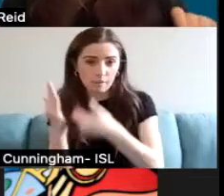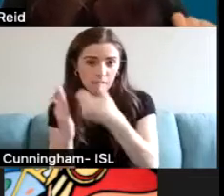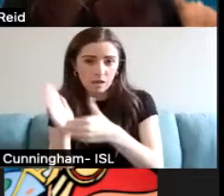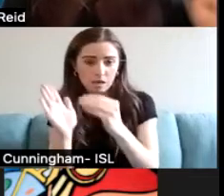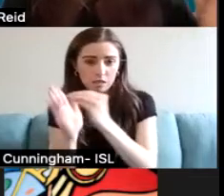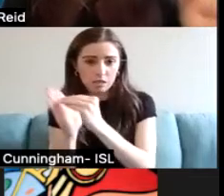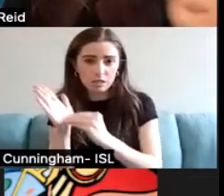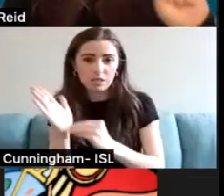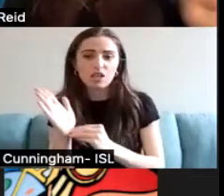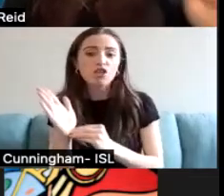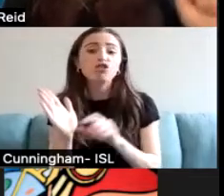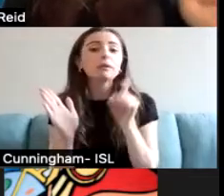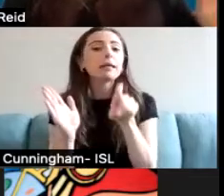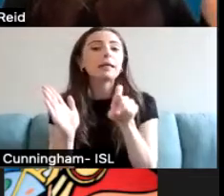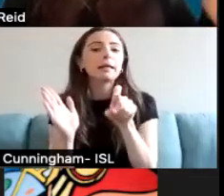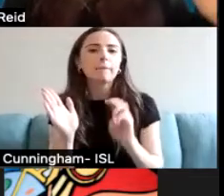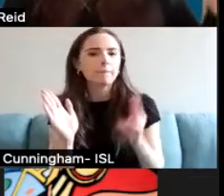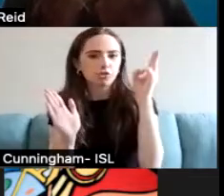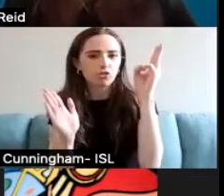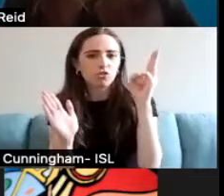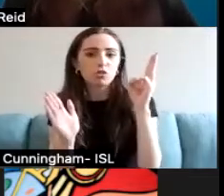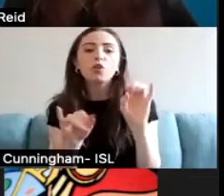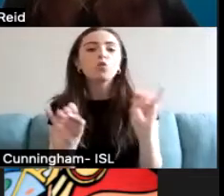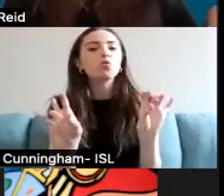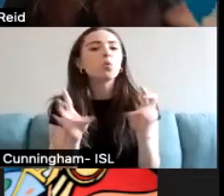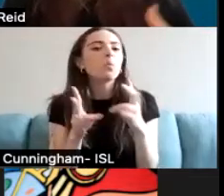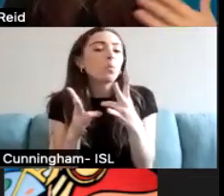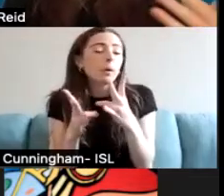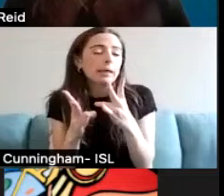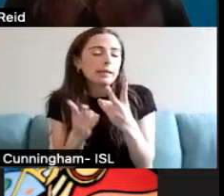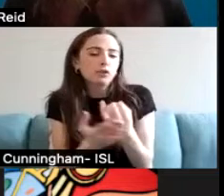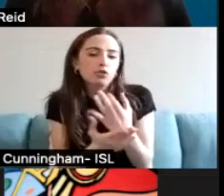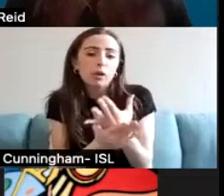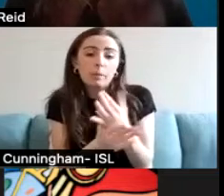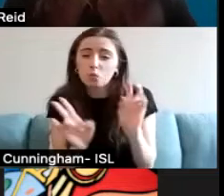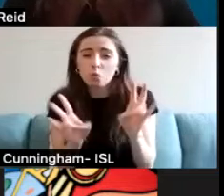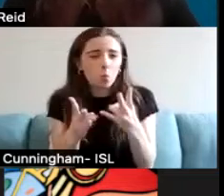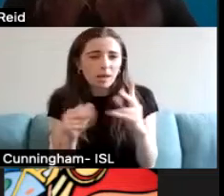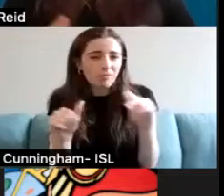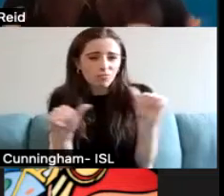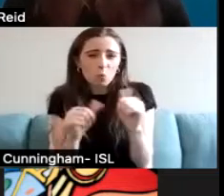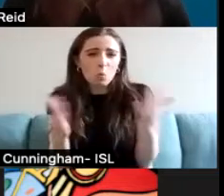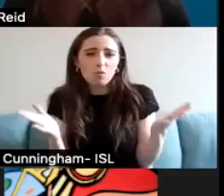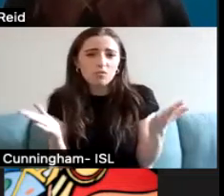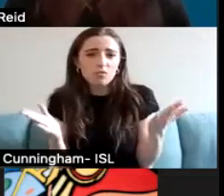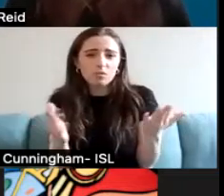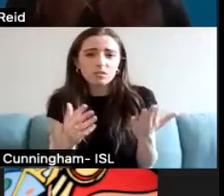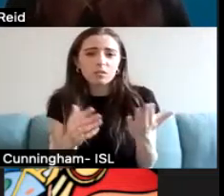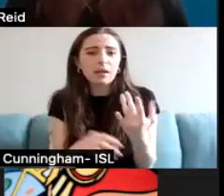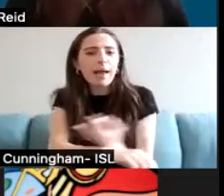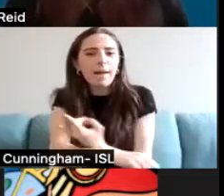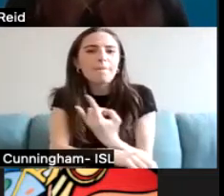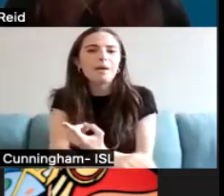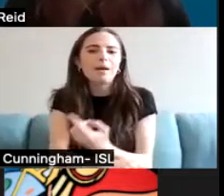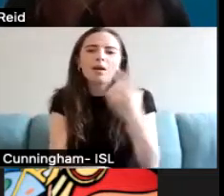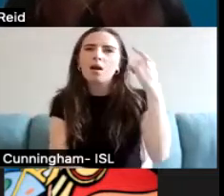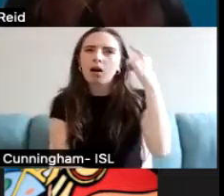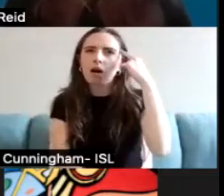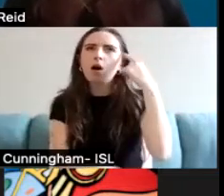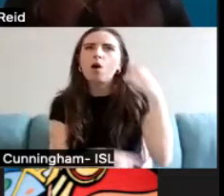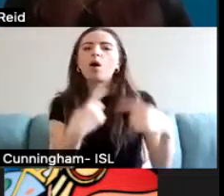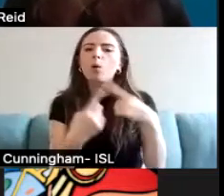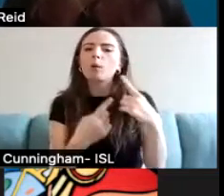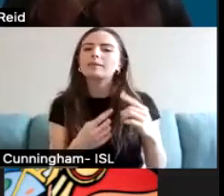click on the logos and just describe what's in the logos so that there isn't a loss of communication